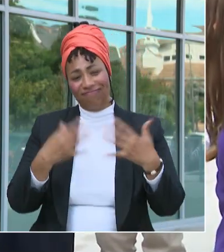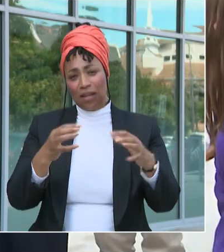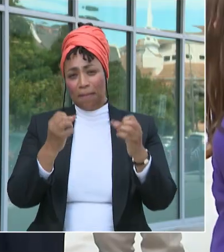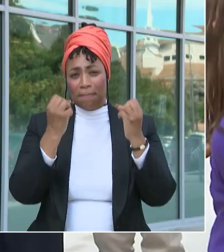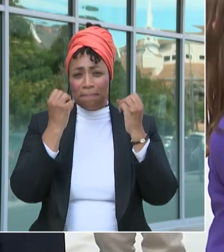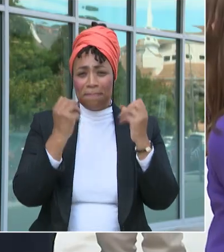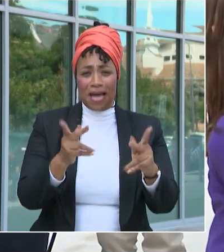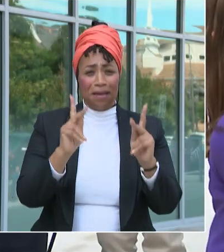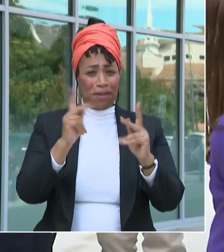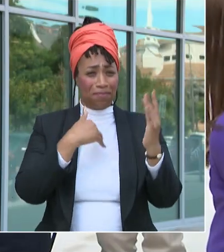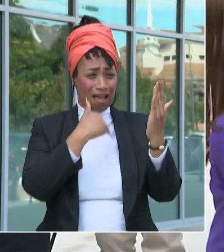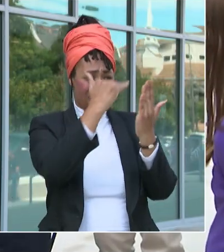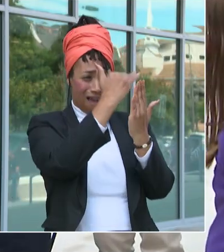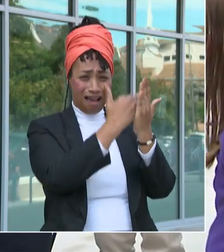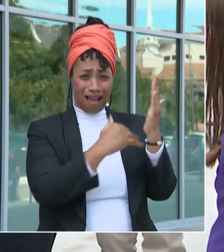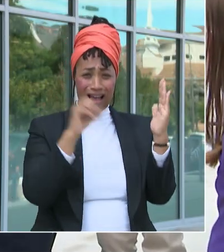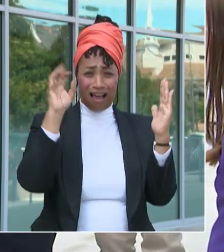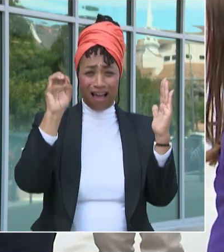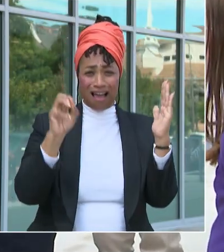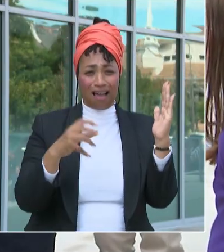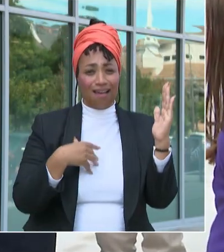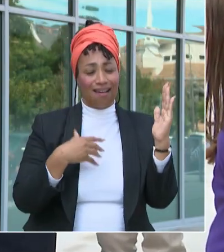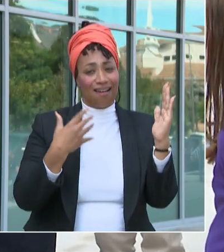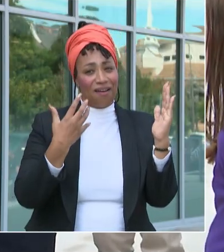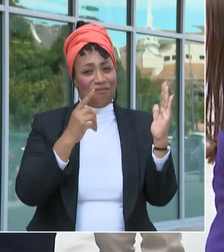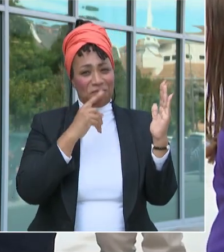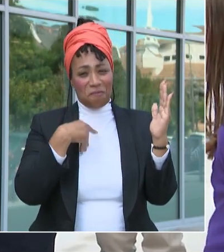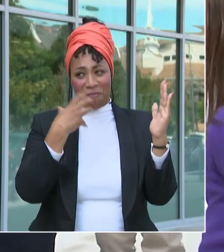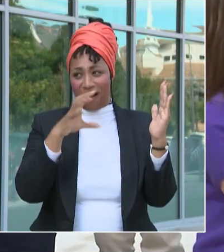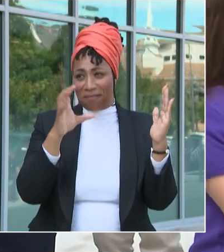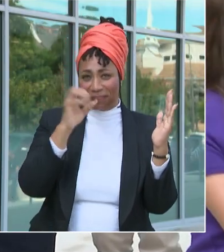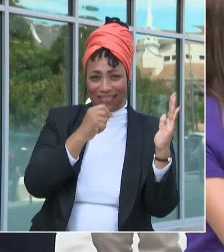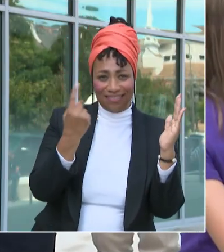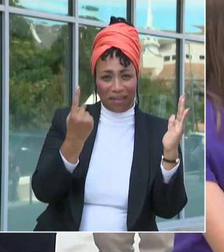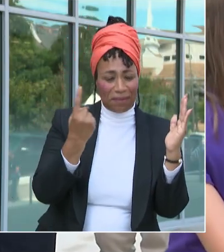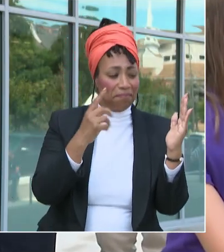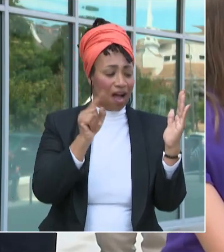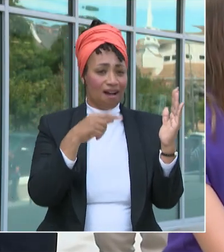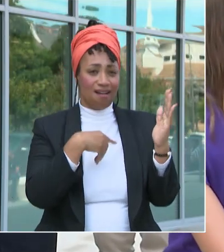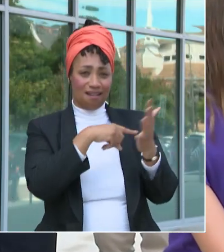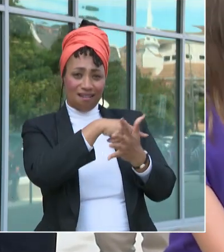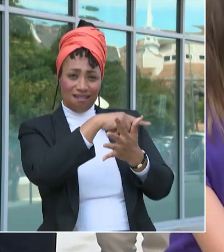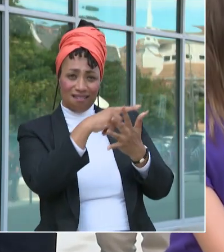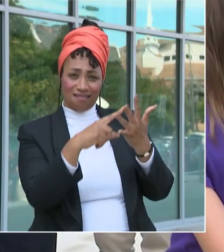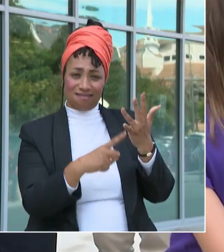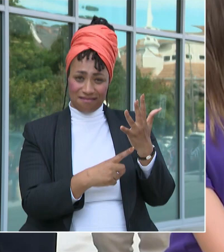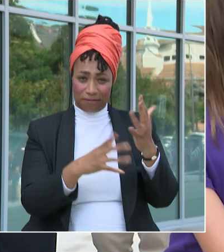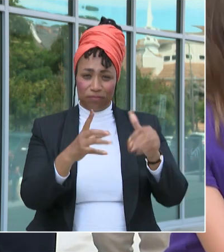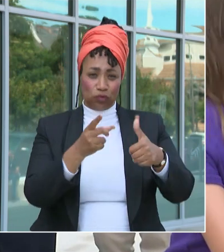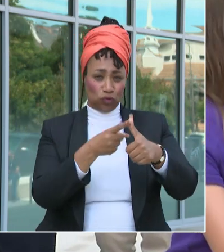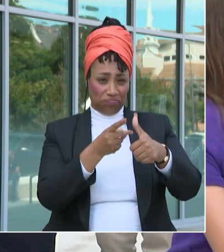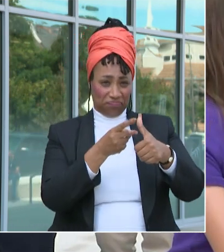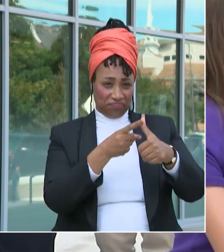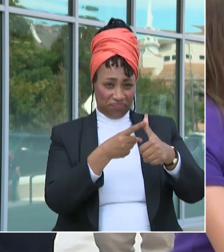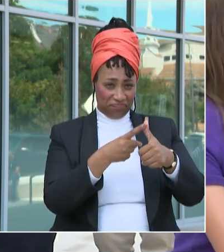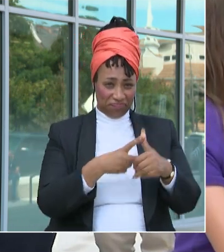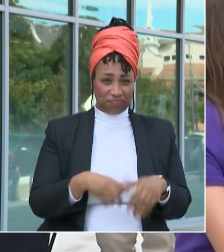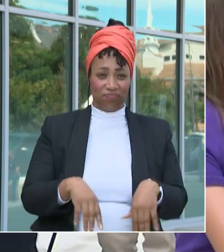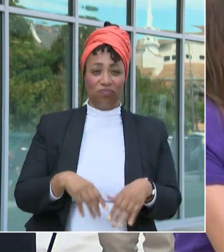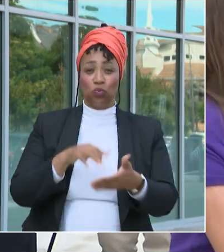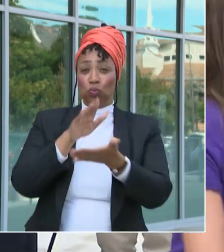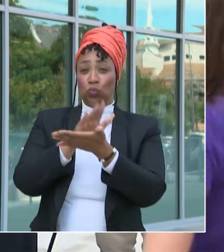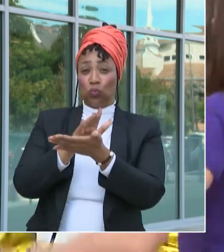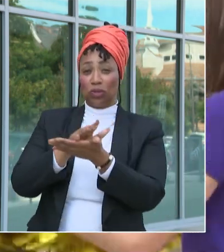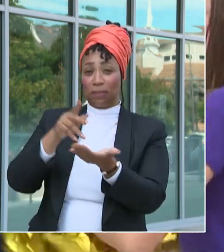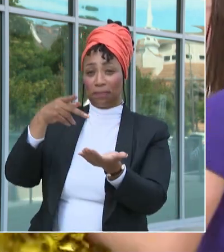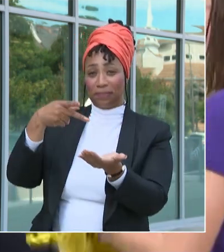have a lasting impact on the Truesdell community. I want to start with our Truesdell PTO, which is one of the strongest PTOs and dynamic PTOs in this